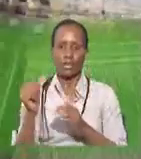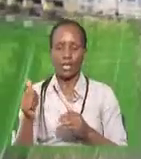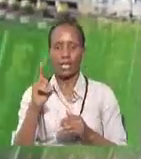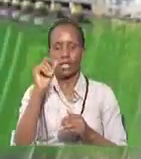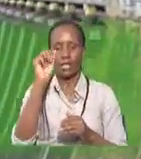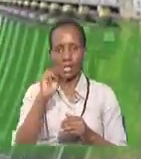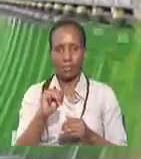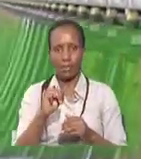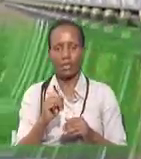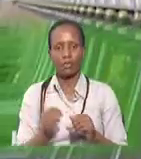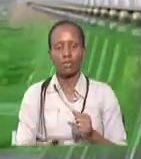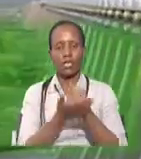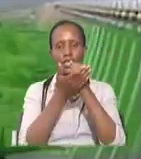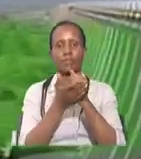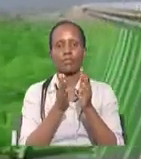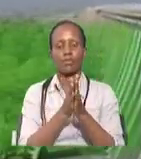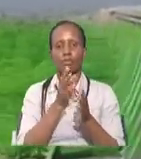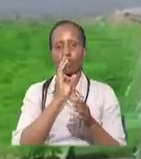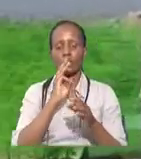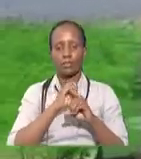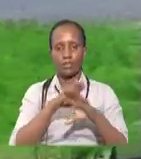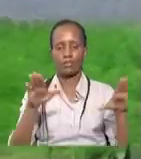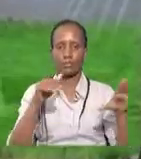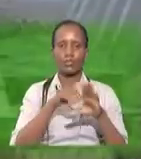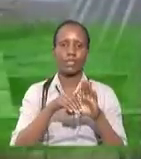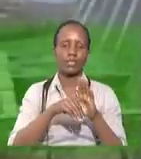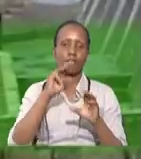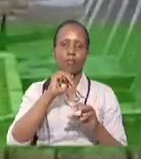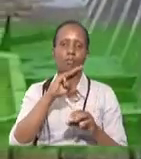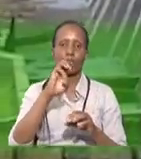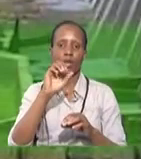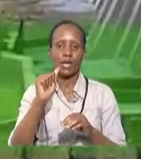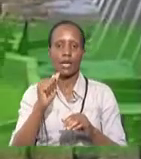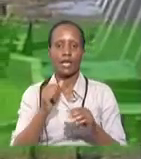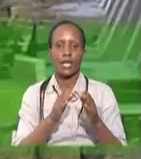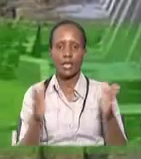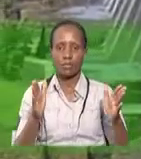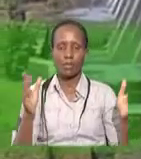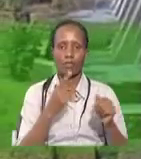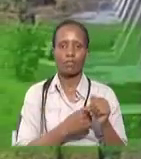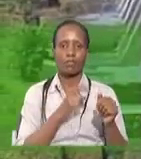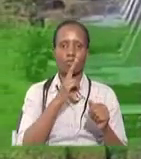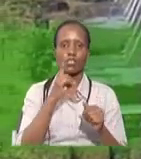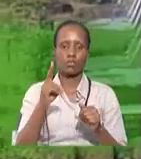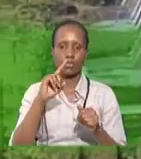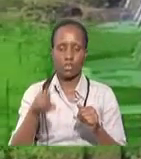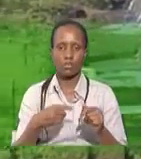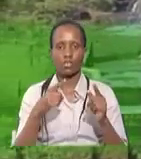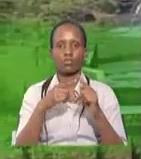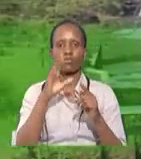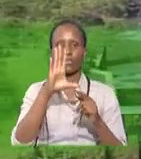will stabilize the flow of water in the Moya Irrigation Scheme and expand the scheme from 22,000 acres